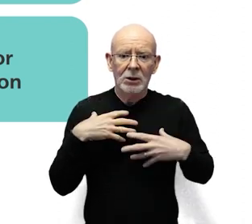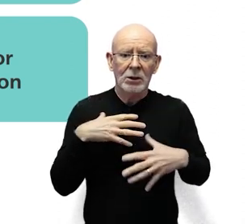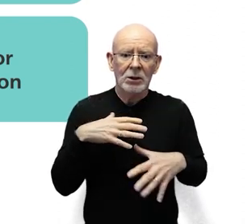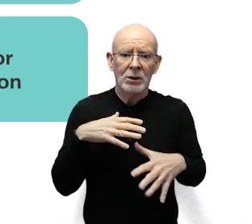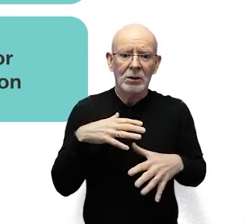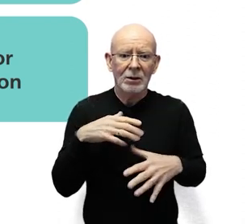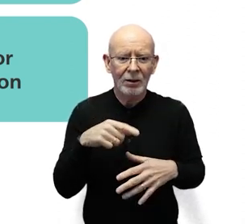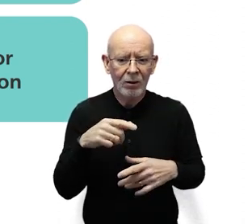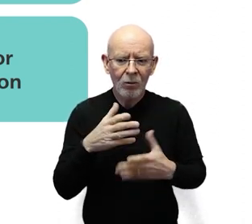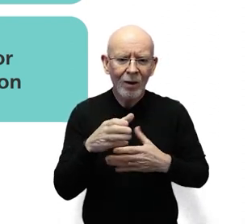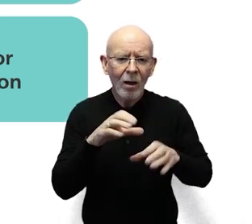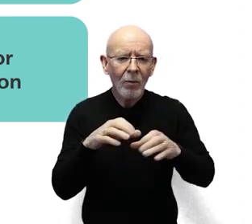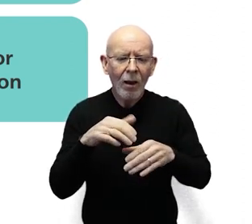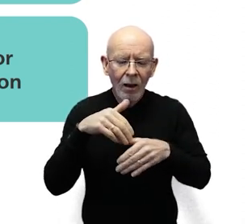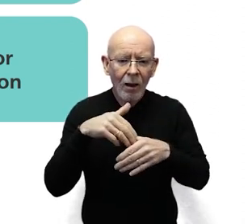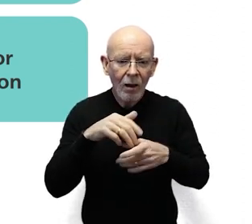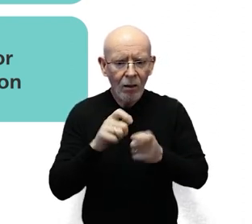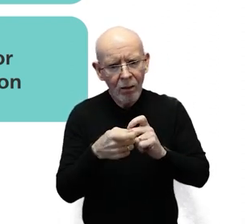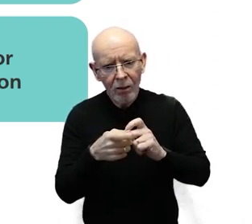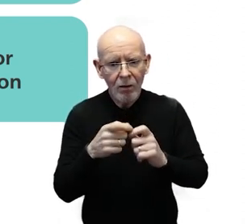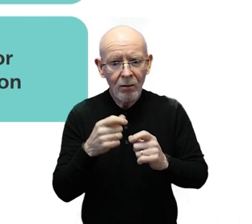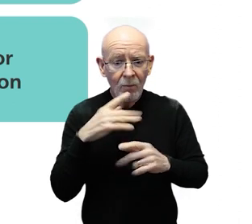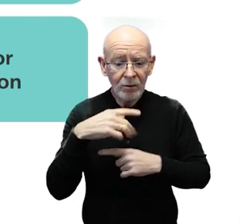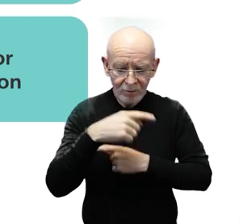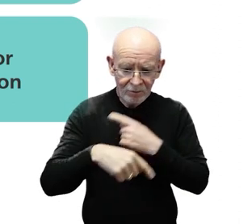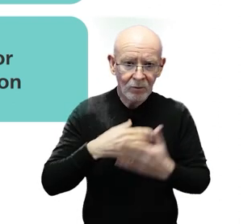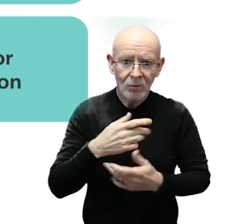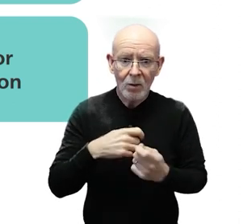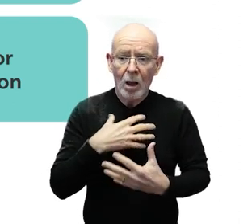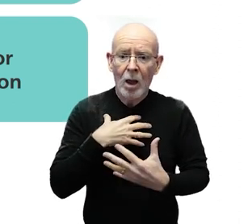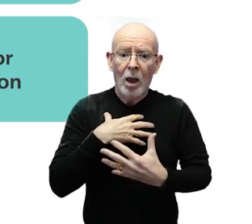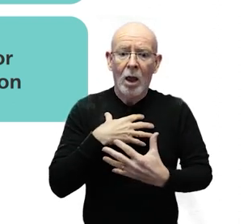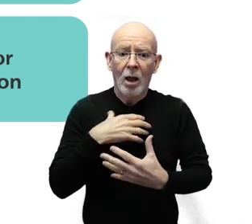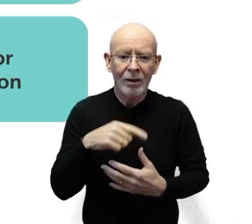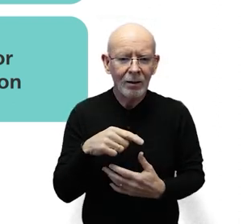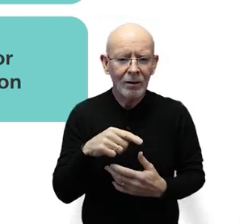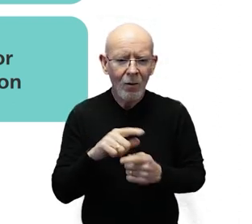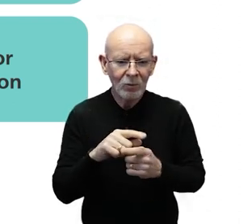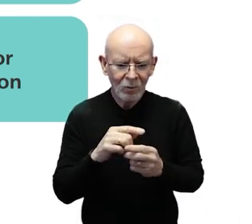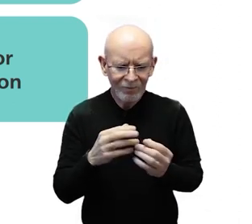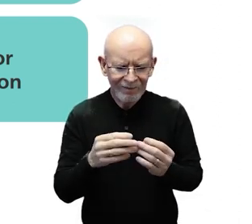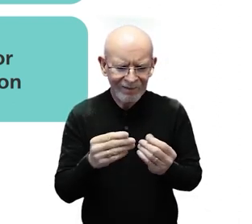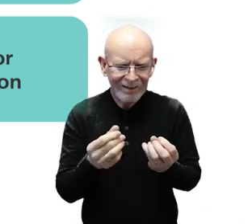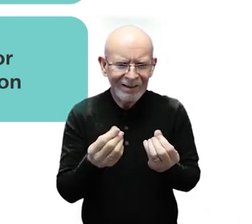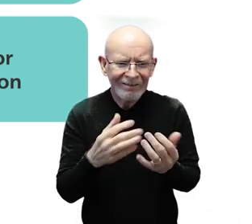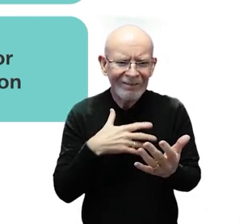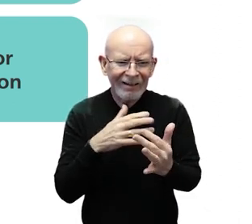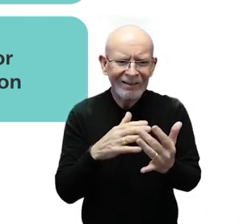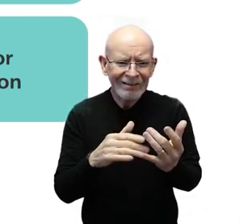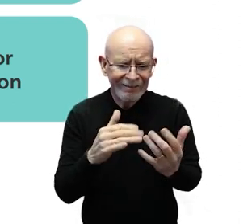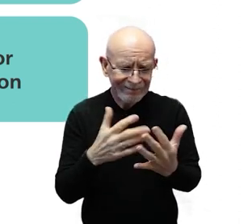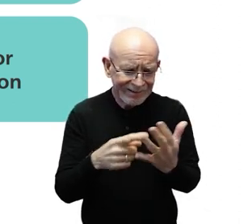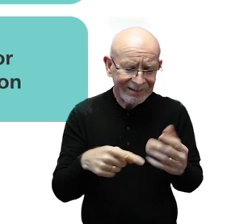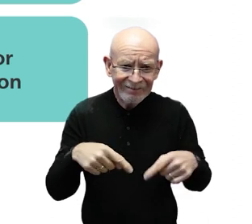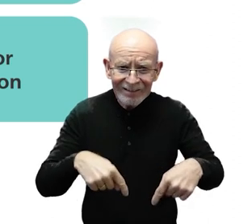chemical imbalance in the blood caused by hyperventilation. Tingling sensations. Tingling in the hands, feet or